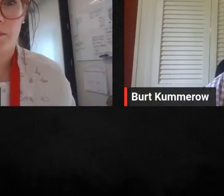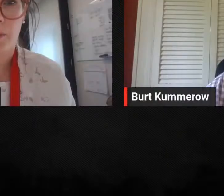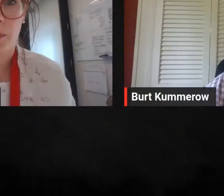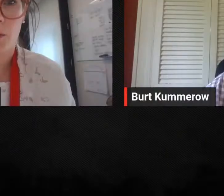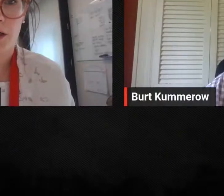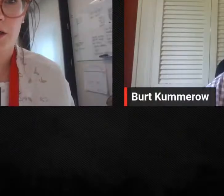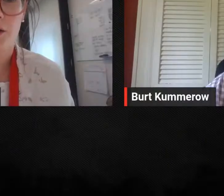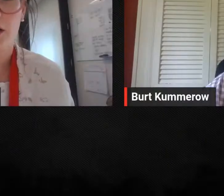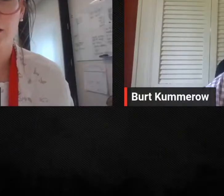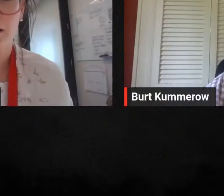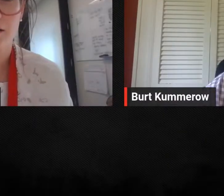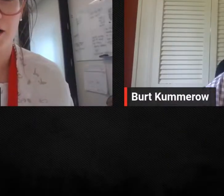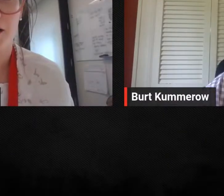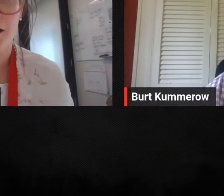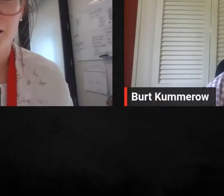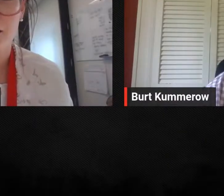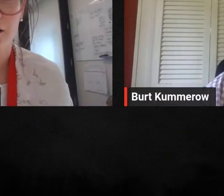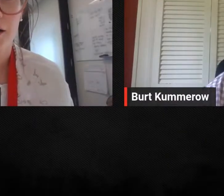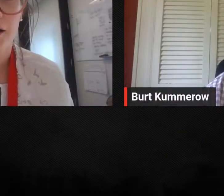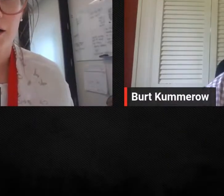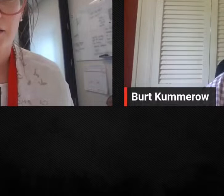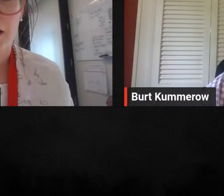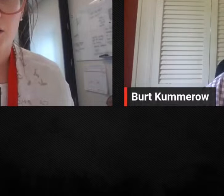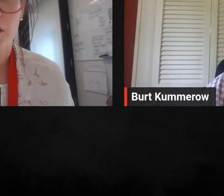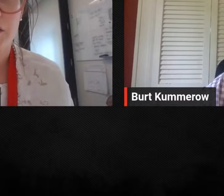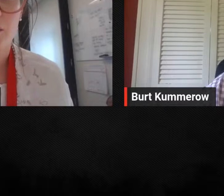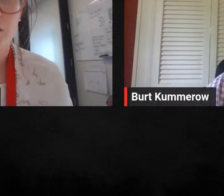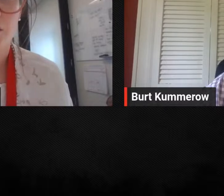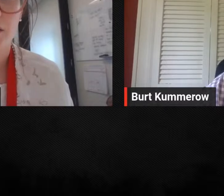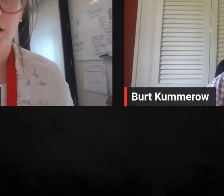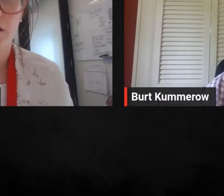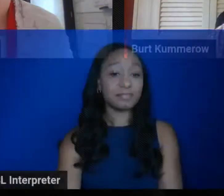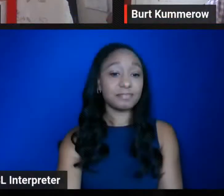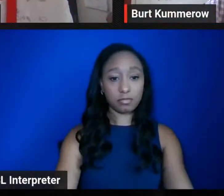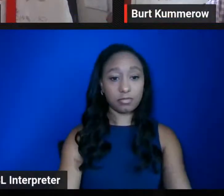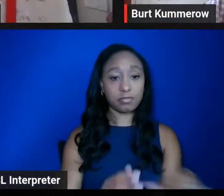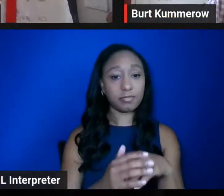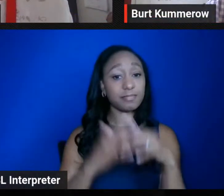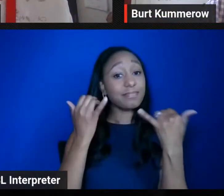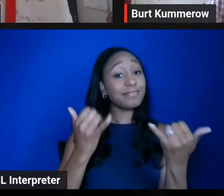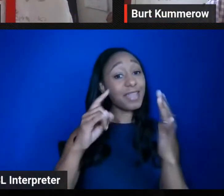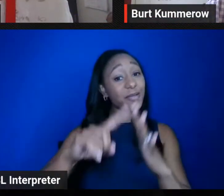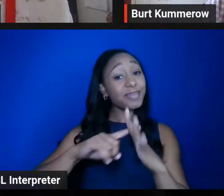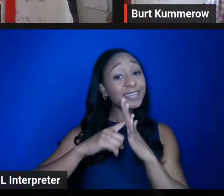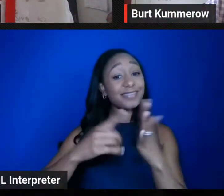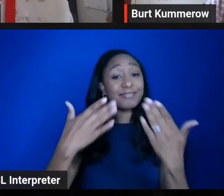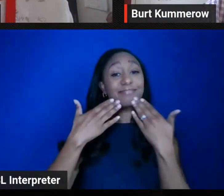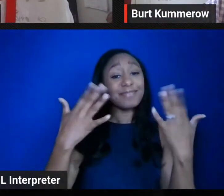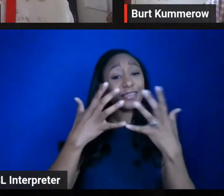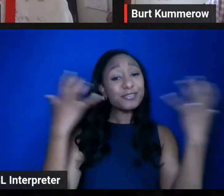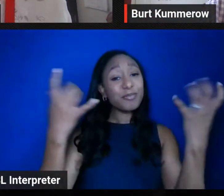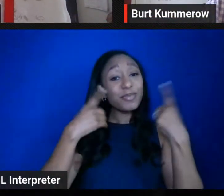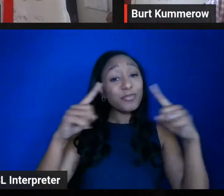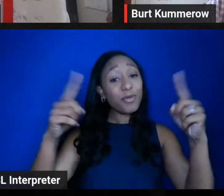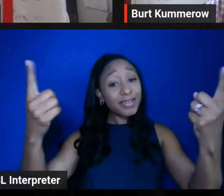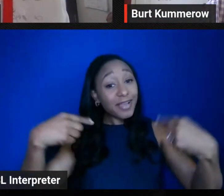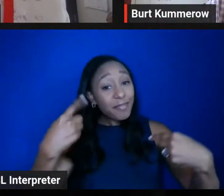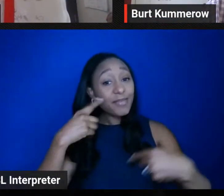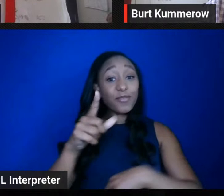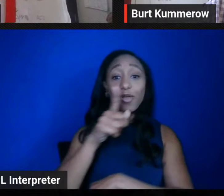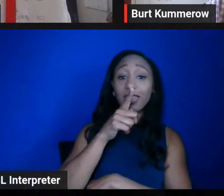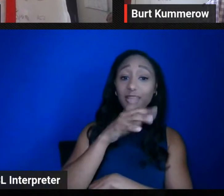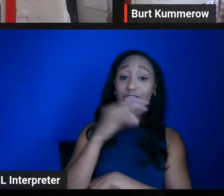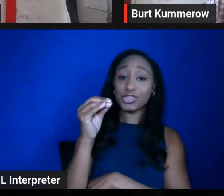Okay, we're going to go ahead and get started. Thank you all so much for being here today for this installation of Lunch and Learn. Good